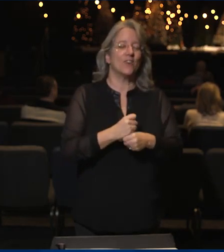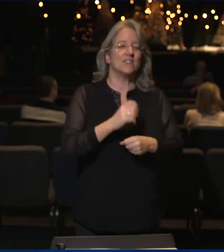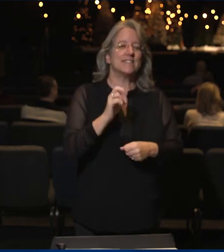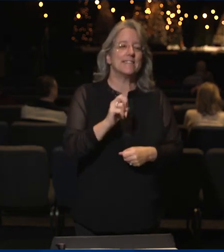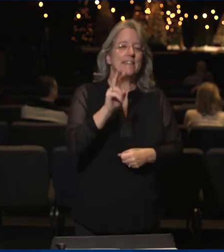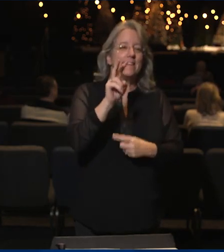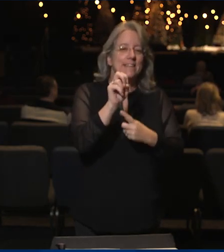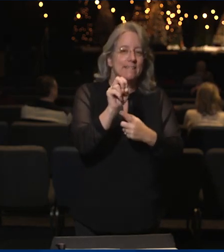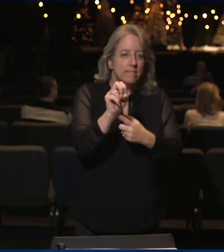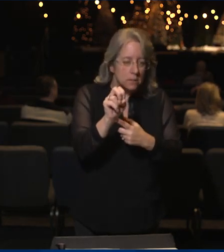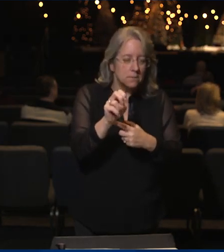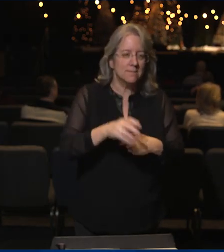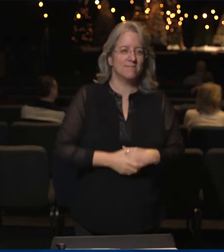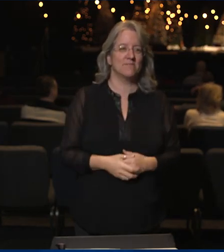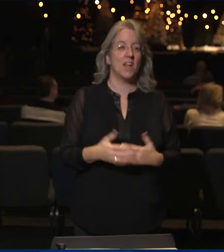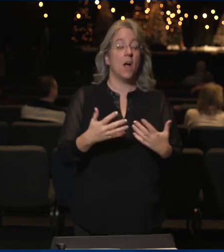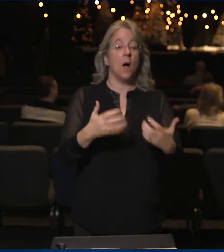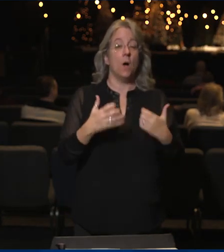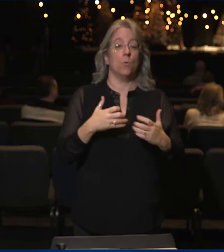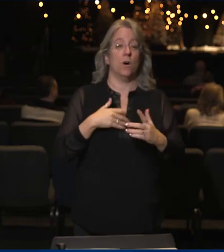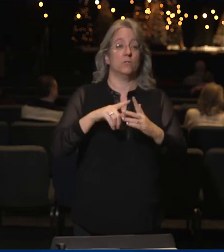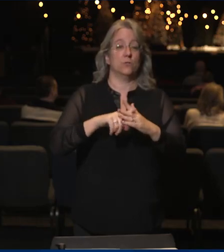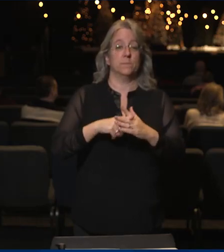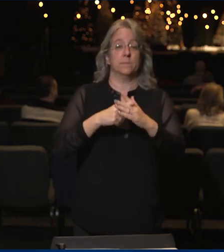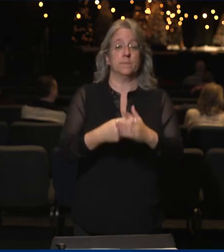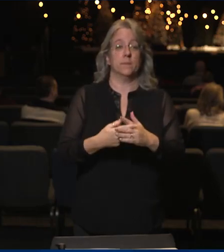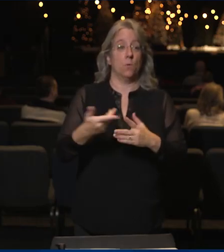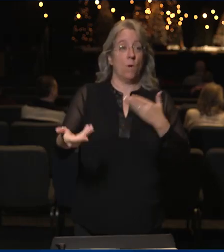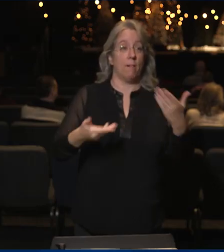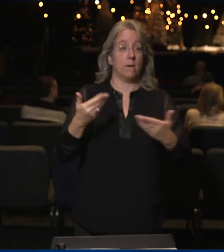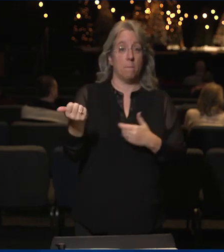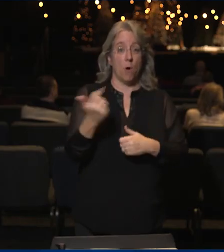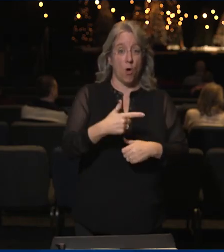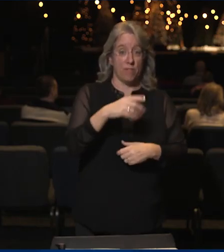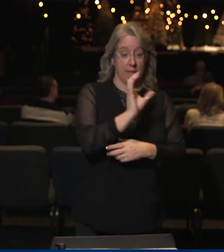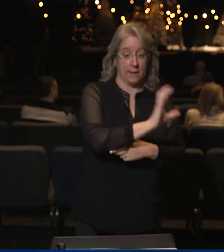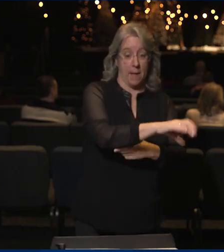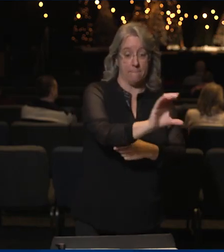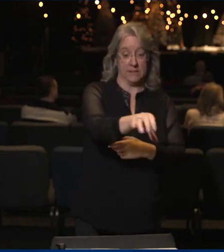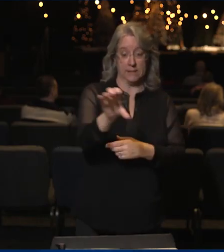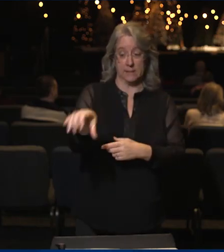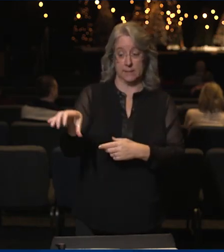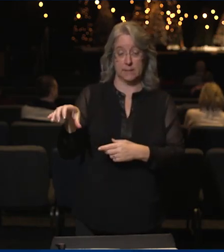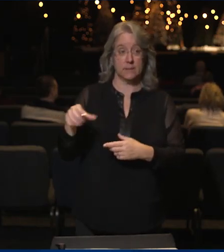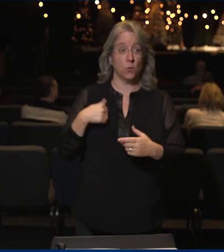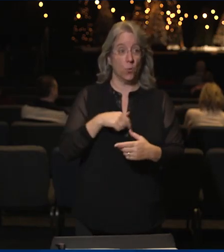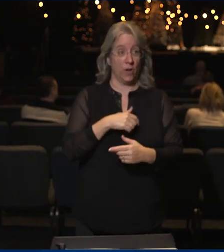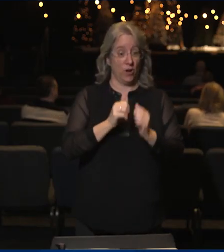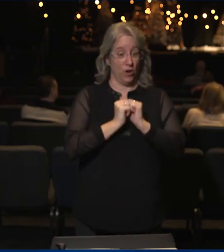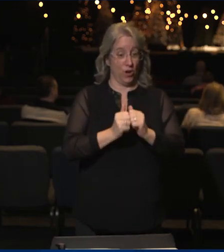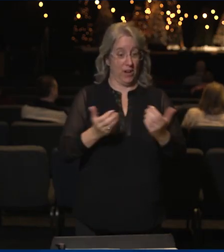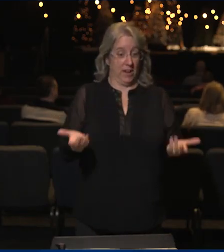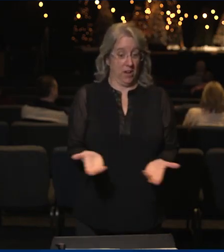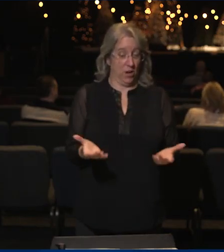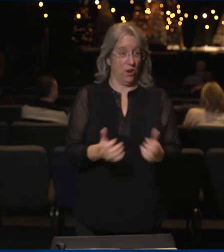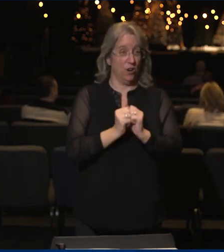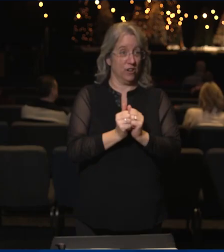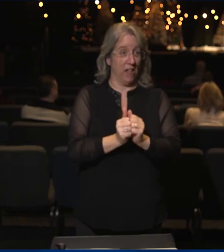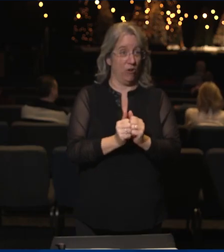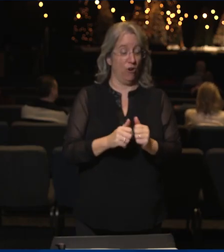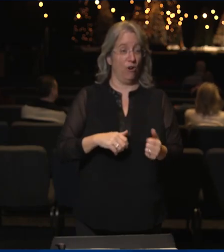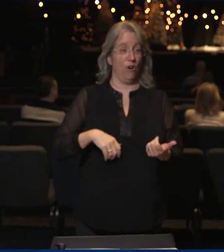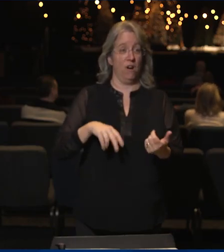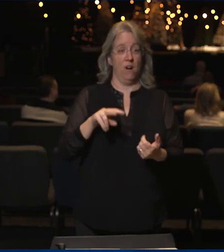And let me begin just by welcoming all of our campuses. We're all here together today, here meaning virtually. So